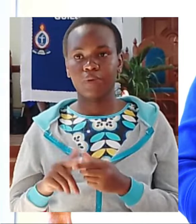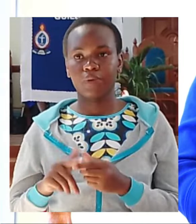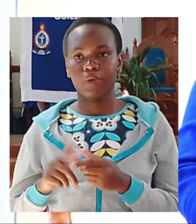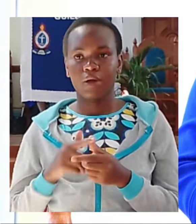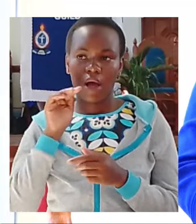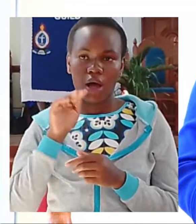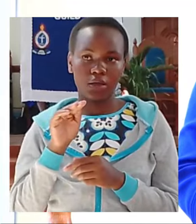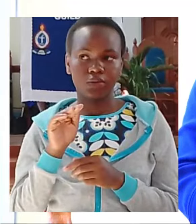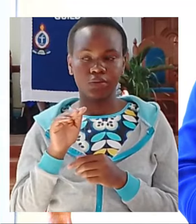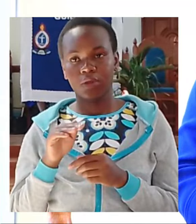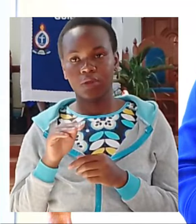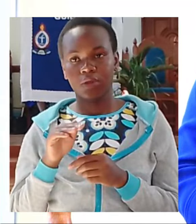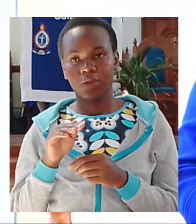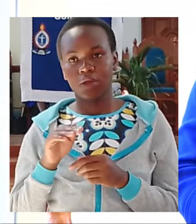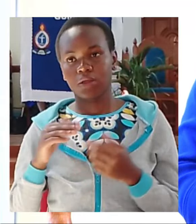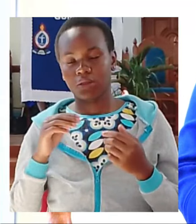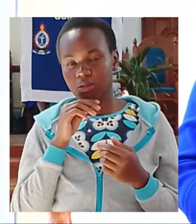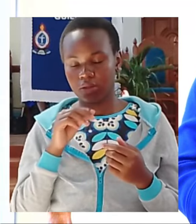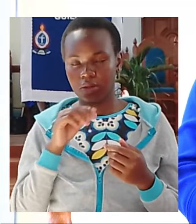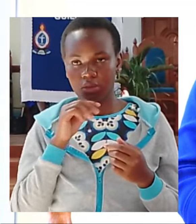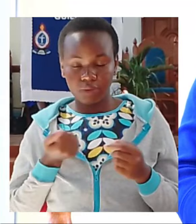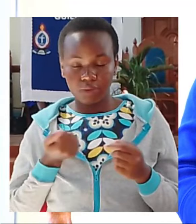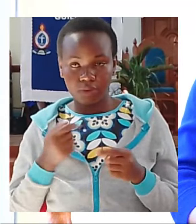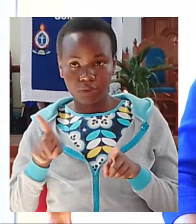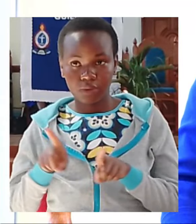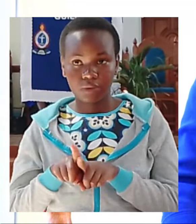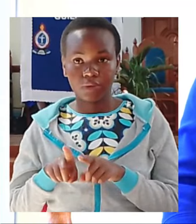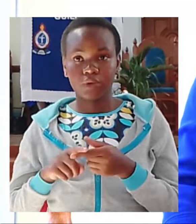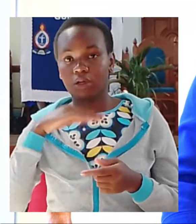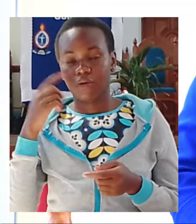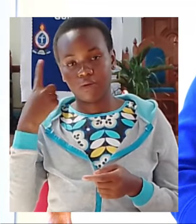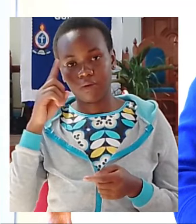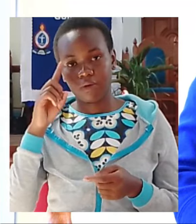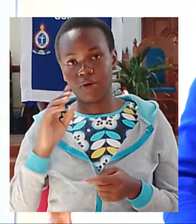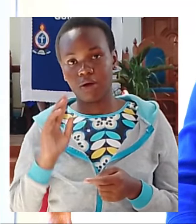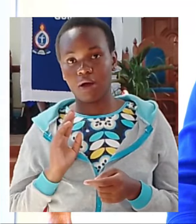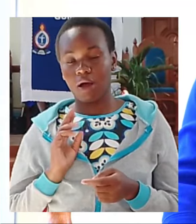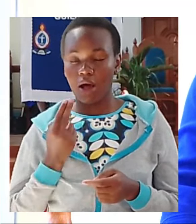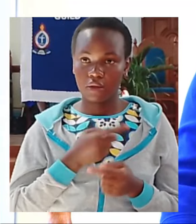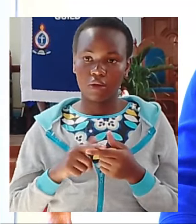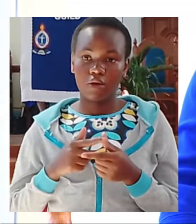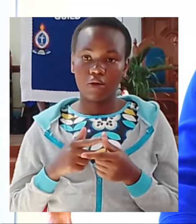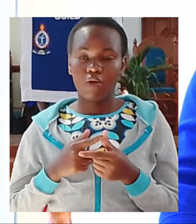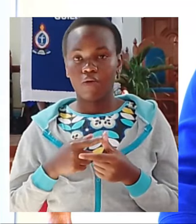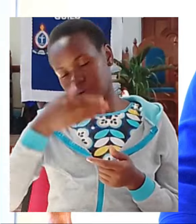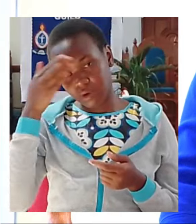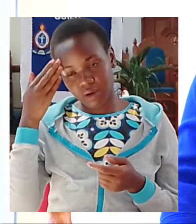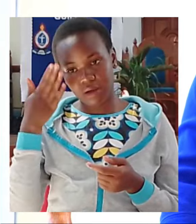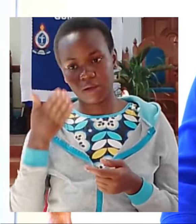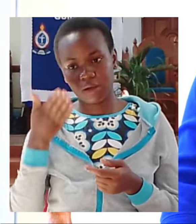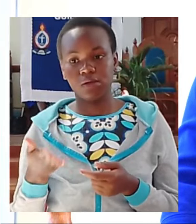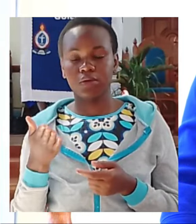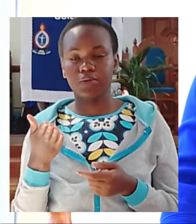to dig our own cisterns and left the one that you dug for us. We have forgotten the rock from which we were